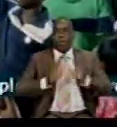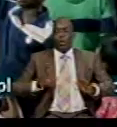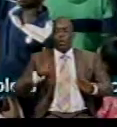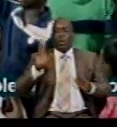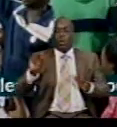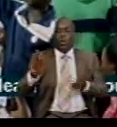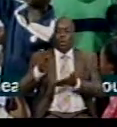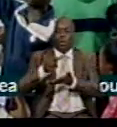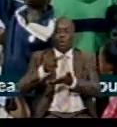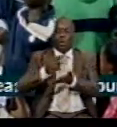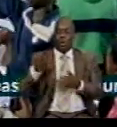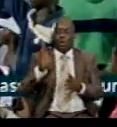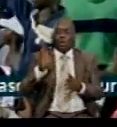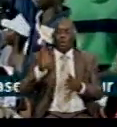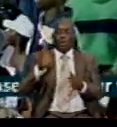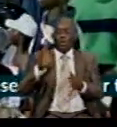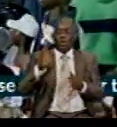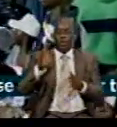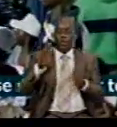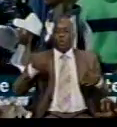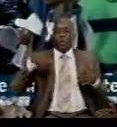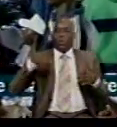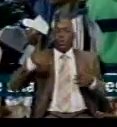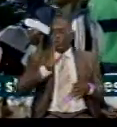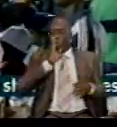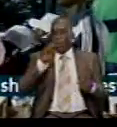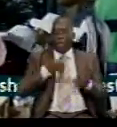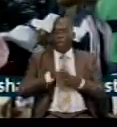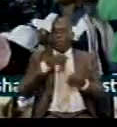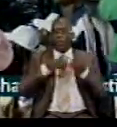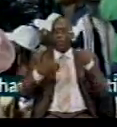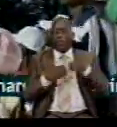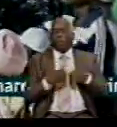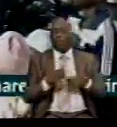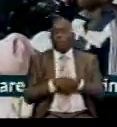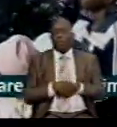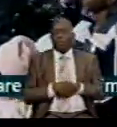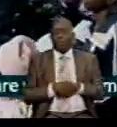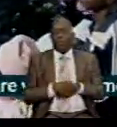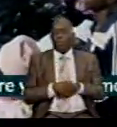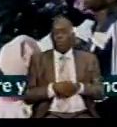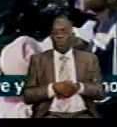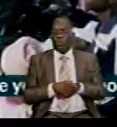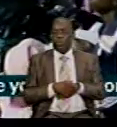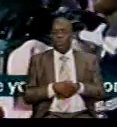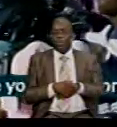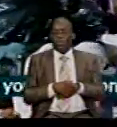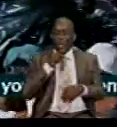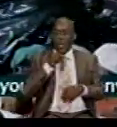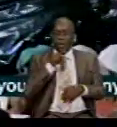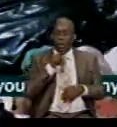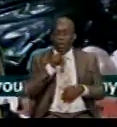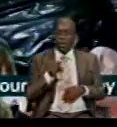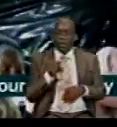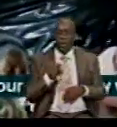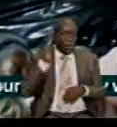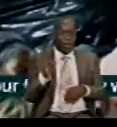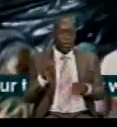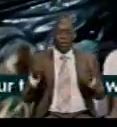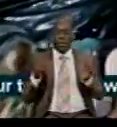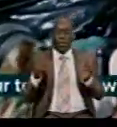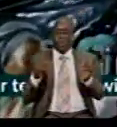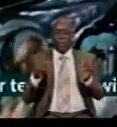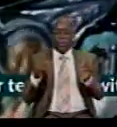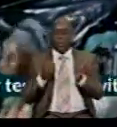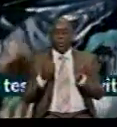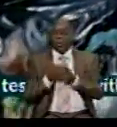Aucune partie de votre corps ne doit être sous le tourment. Are you getting that? Est-ce que vous recevez? Okay.